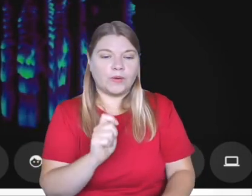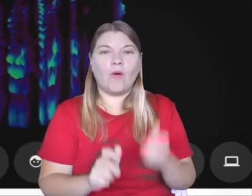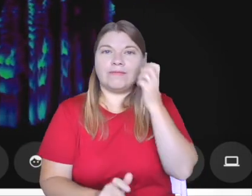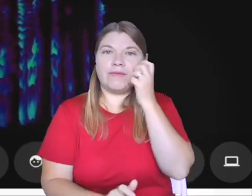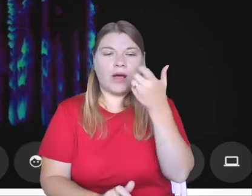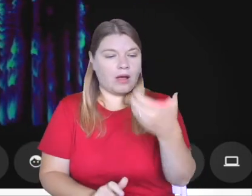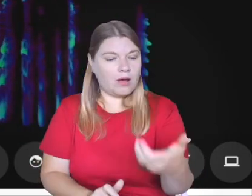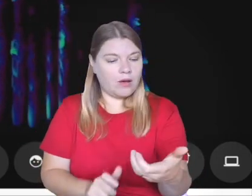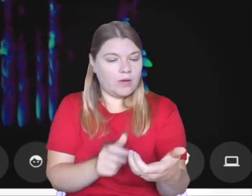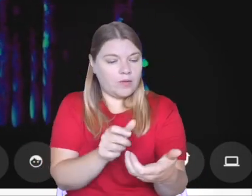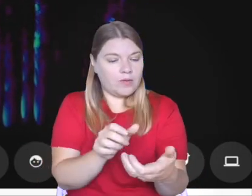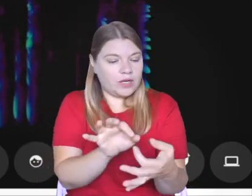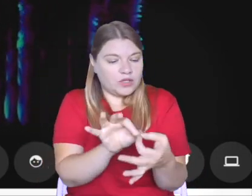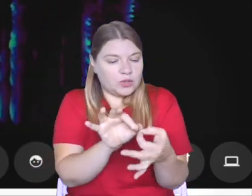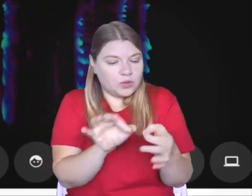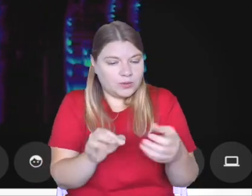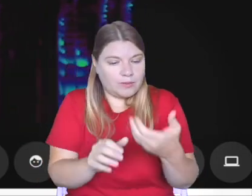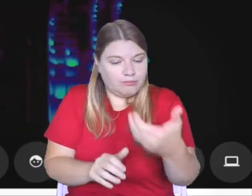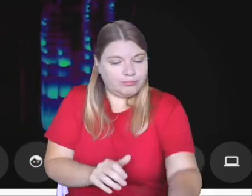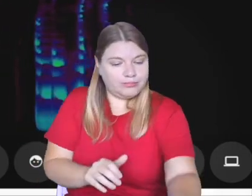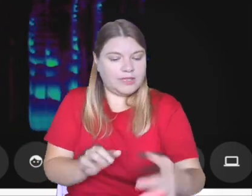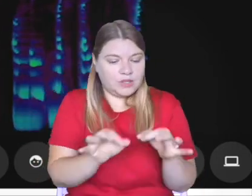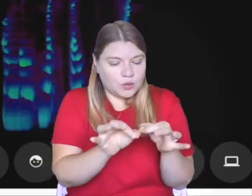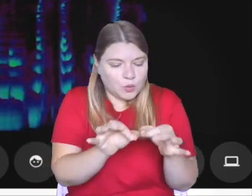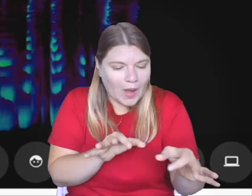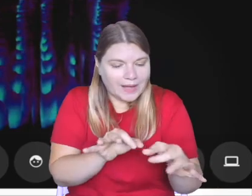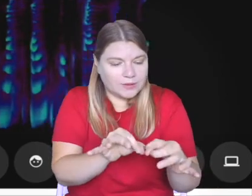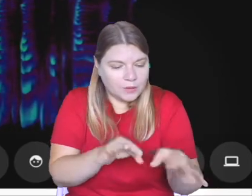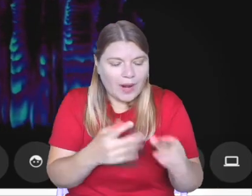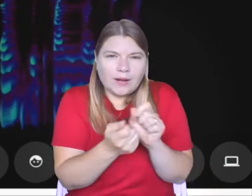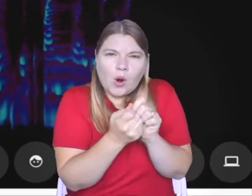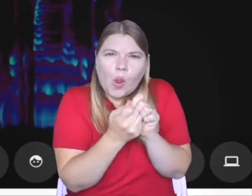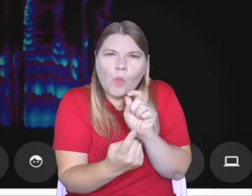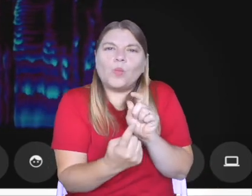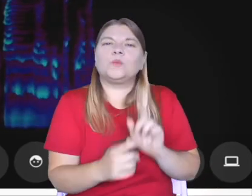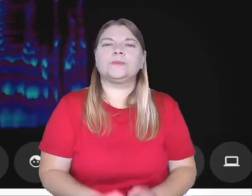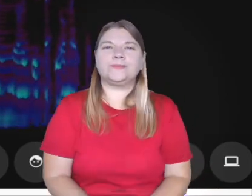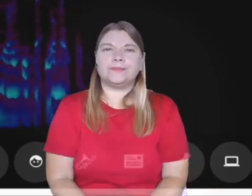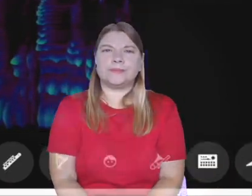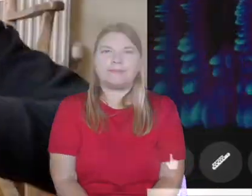up on the microphone with the twanging noises that you're making.